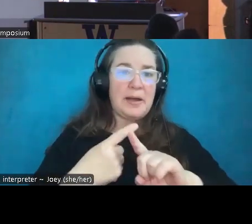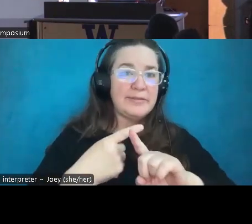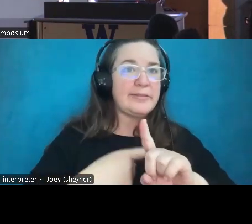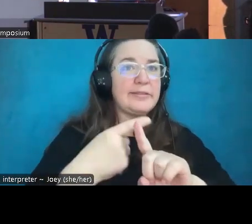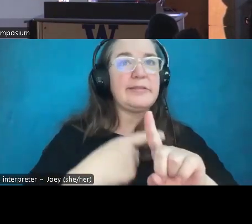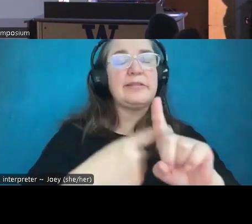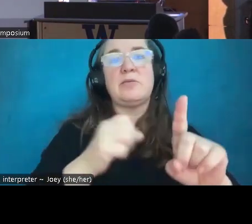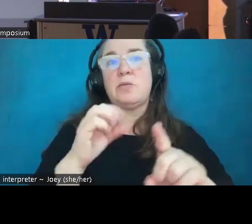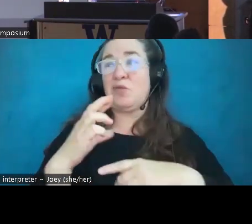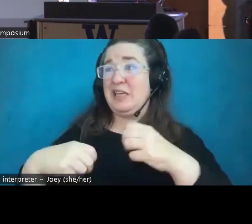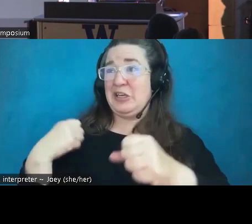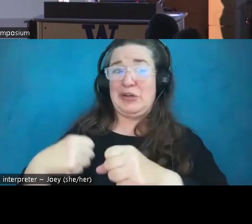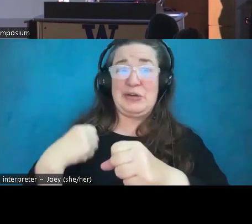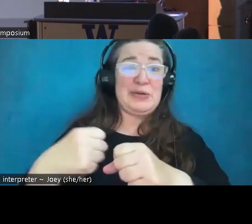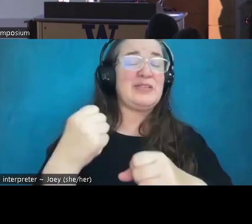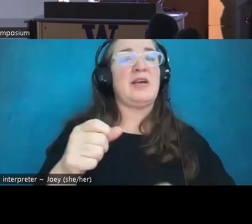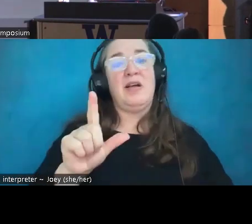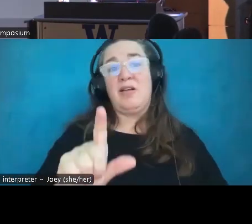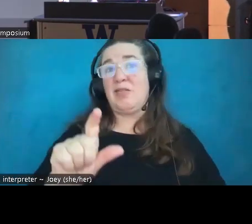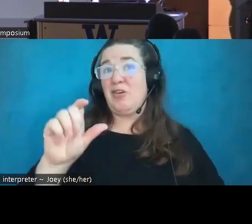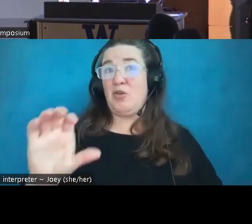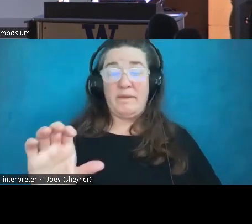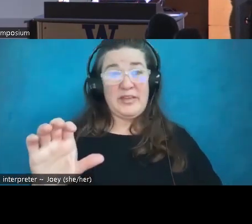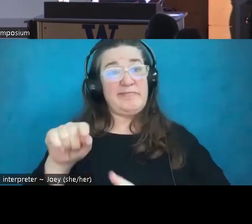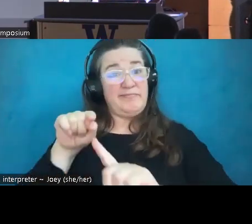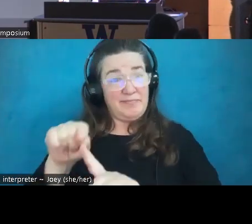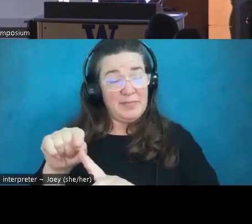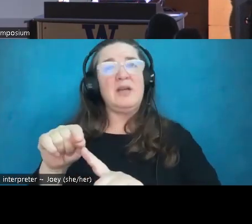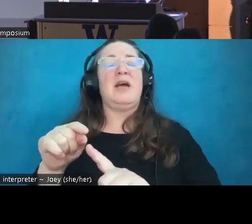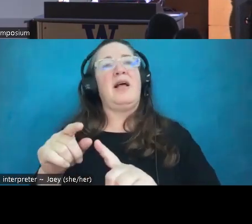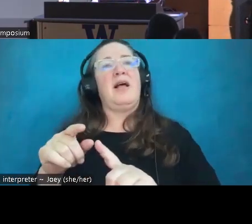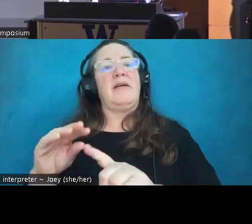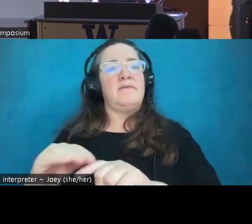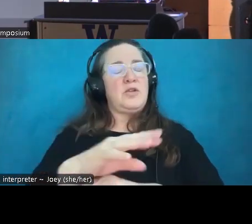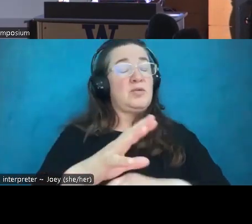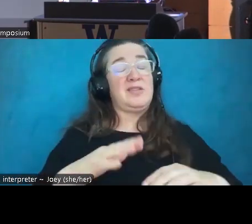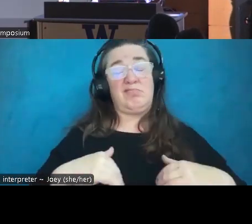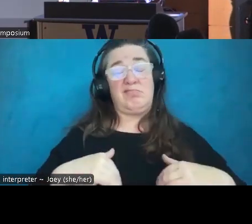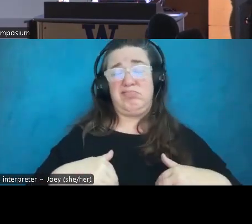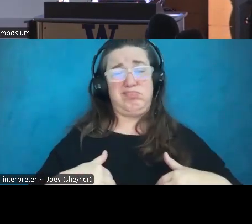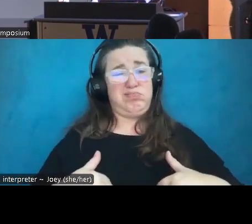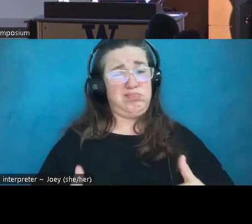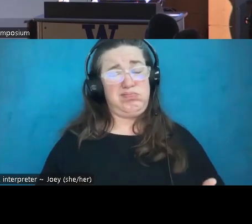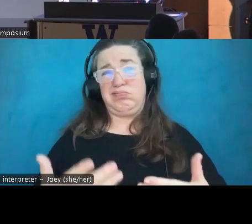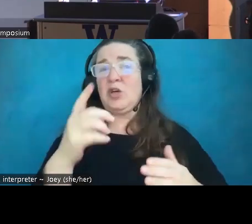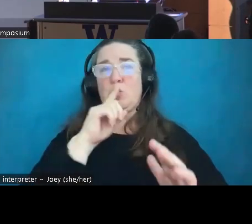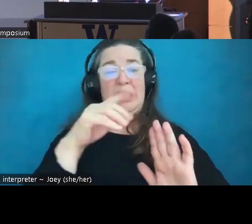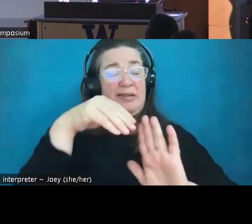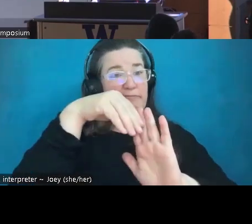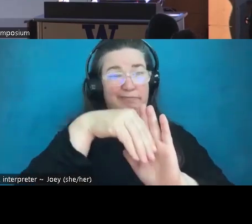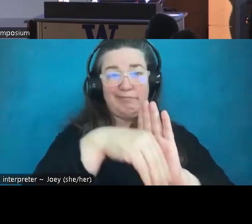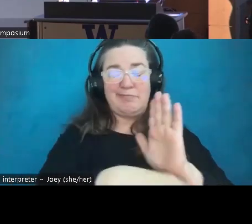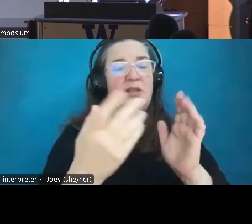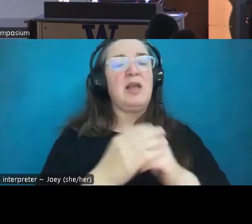COVID aside, they're just utterly run down from trying to do this. So, I try to tell them, okay, you have limited energy, you can use